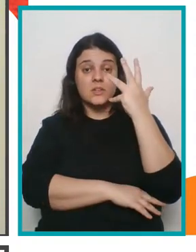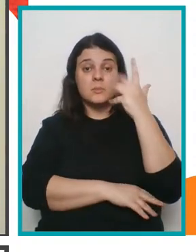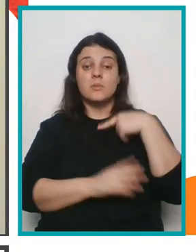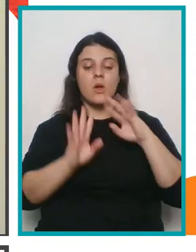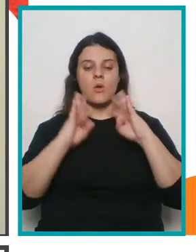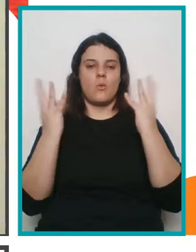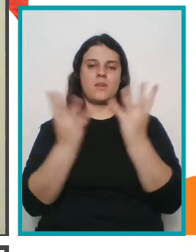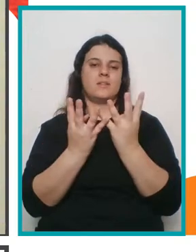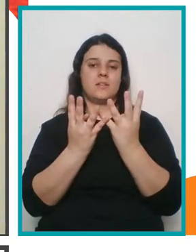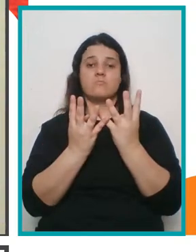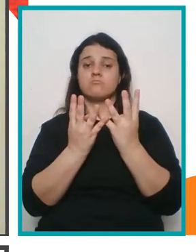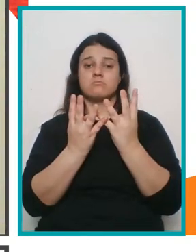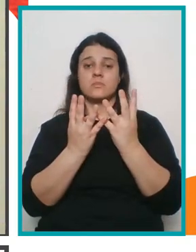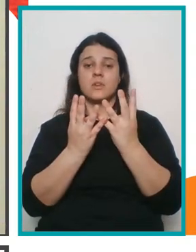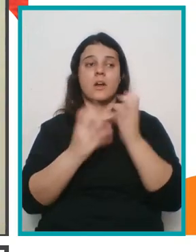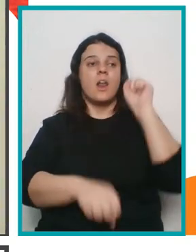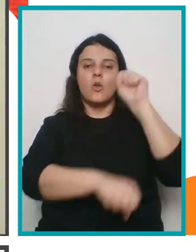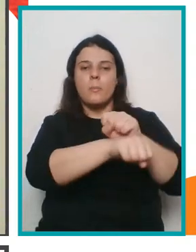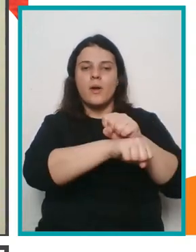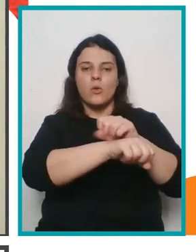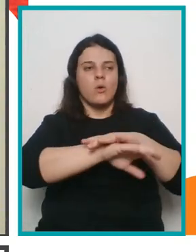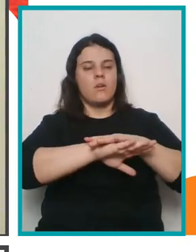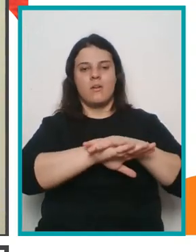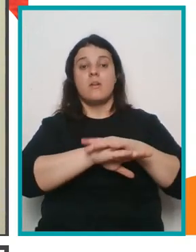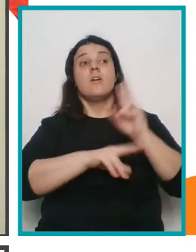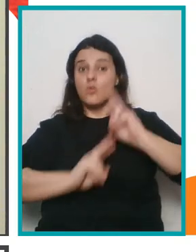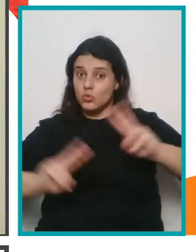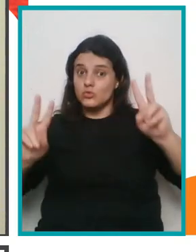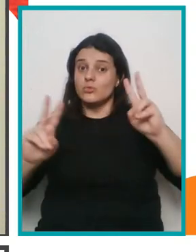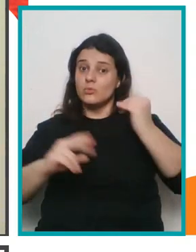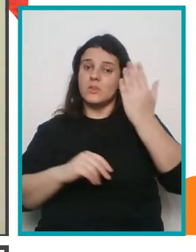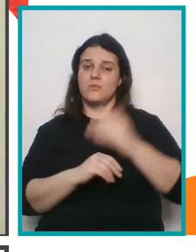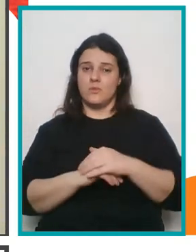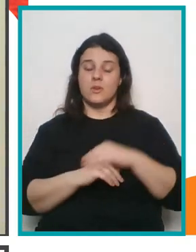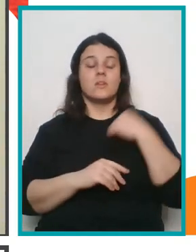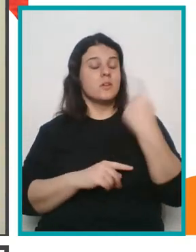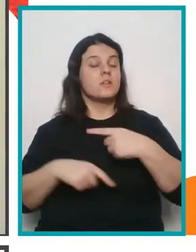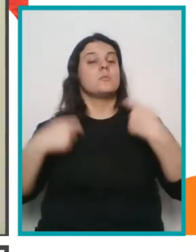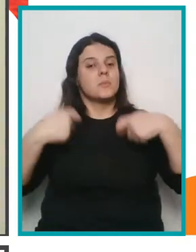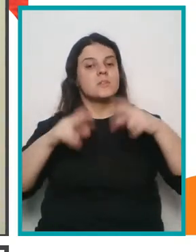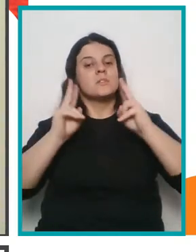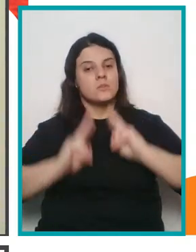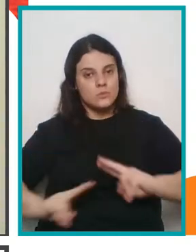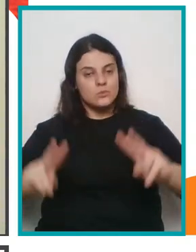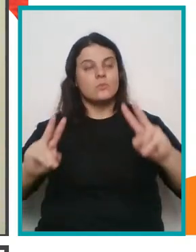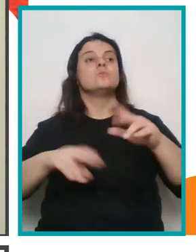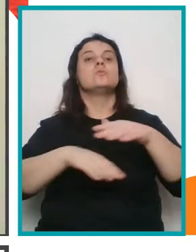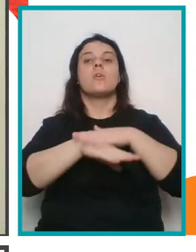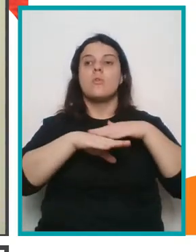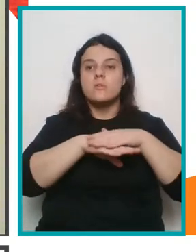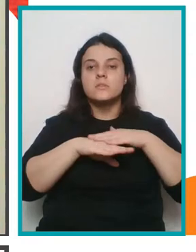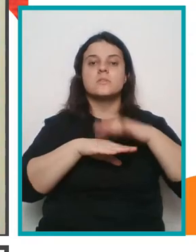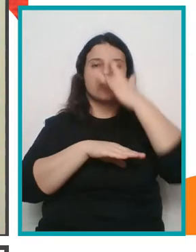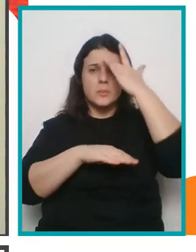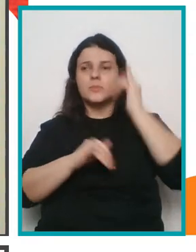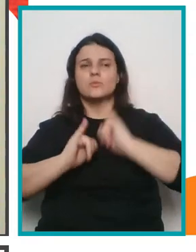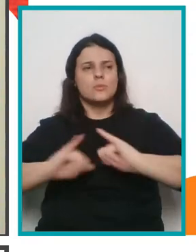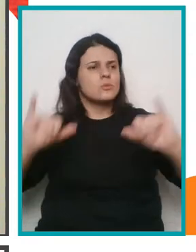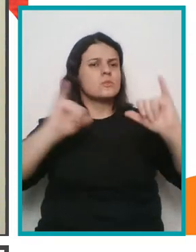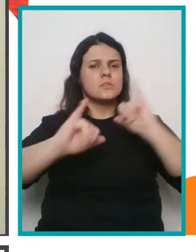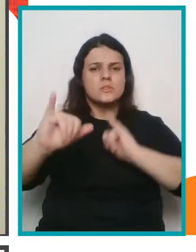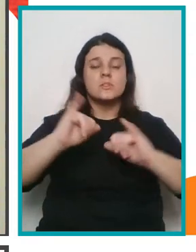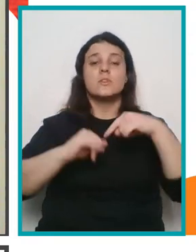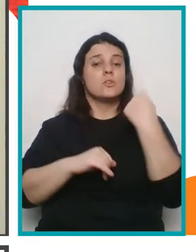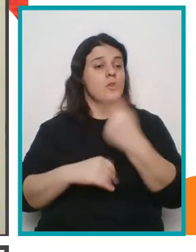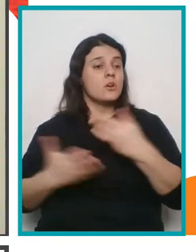crisis, even though we were facing this pandemic. So we took the strikes from the streets to